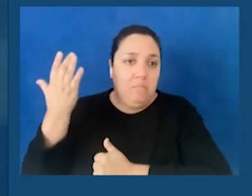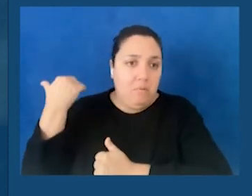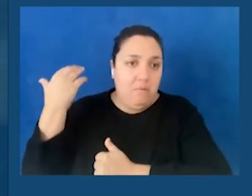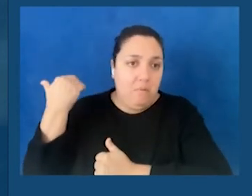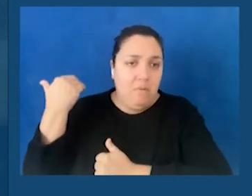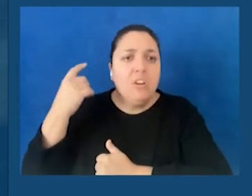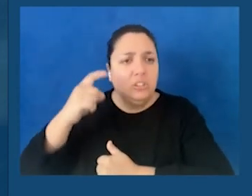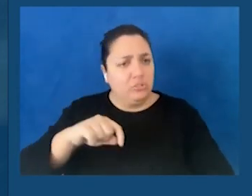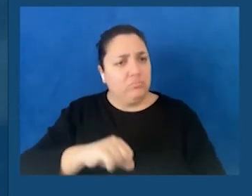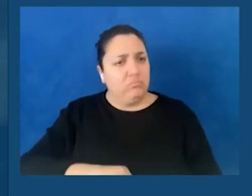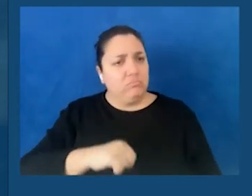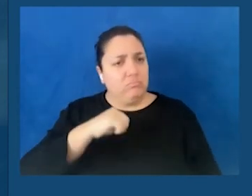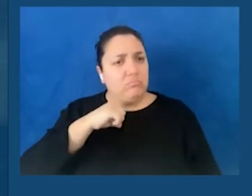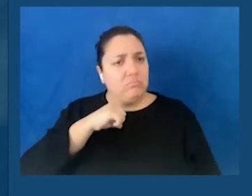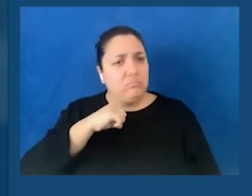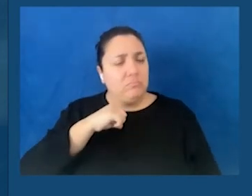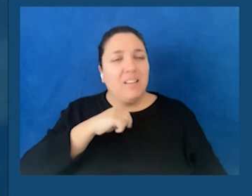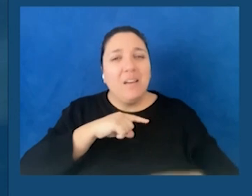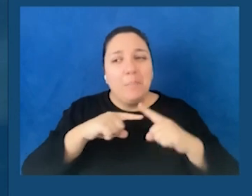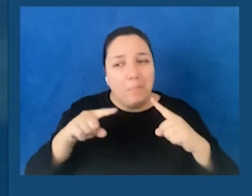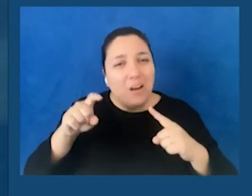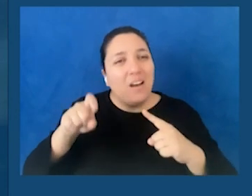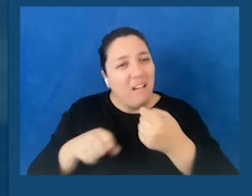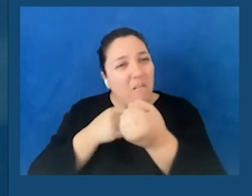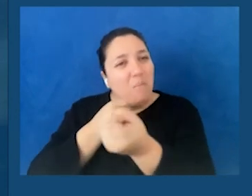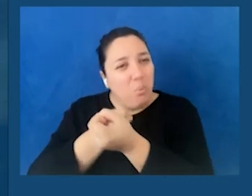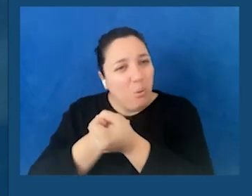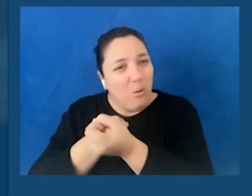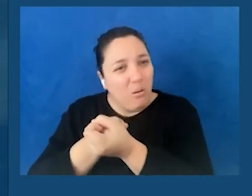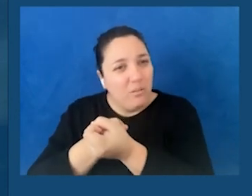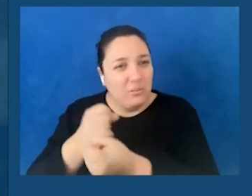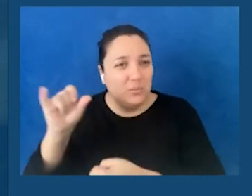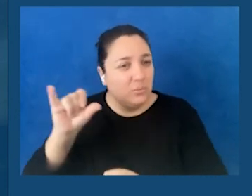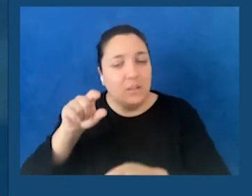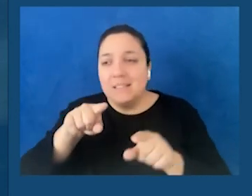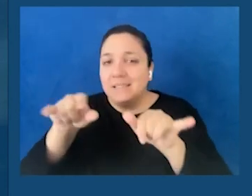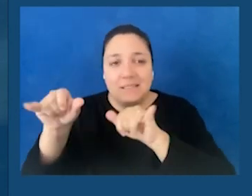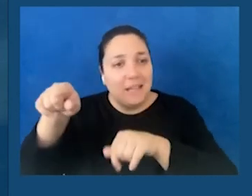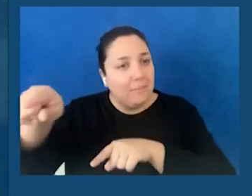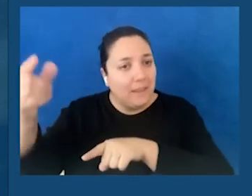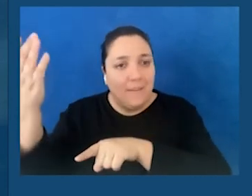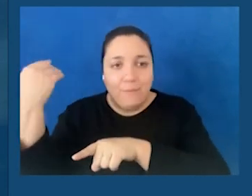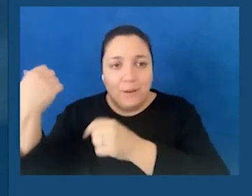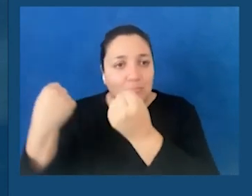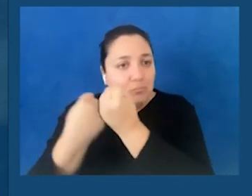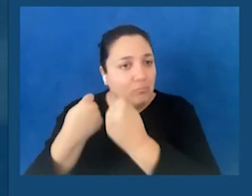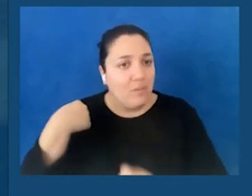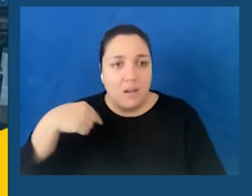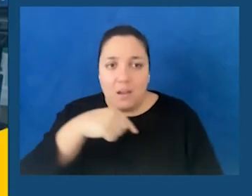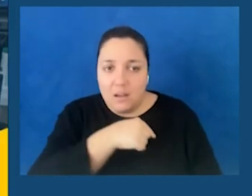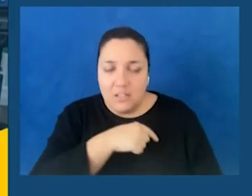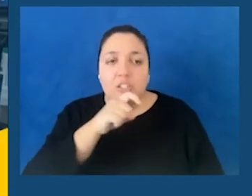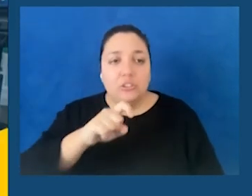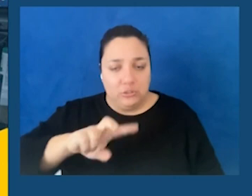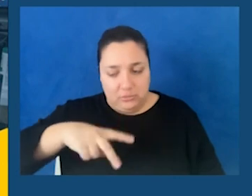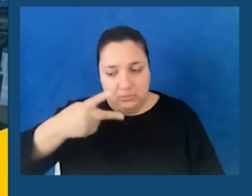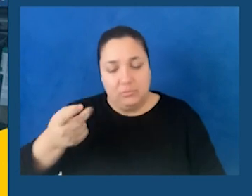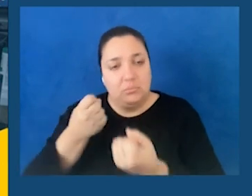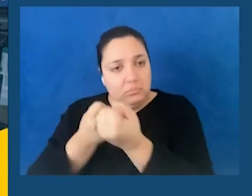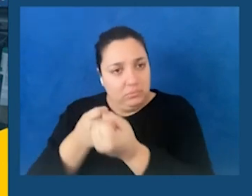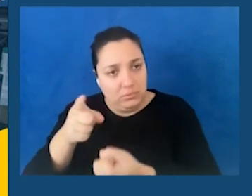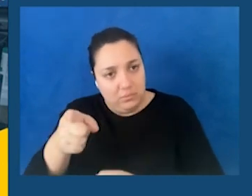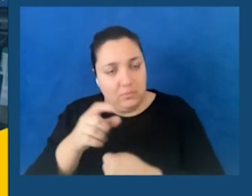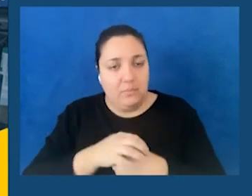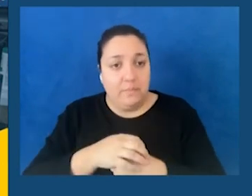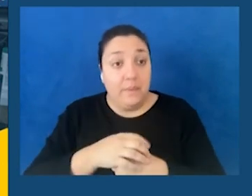of, but also they need our help. Just like they were there for us, we have to be there for them. We're also making commitments not just to the mental health,